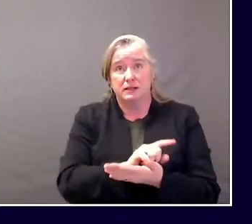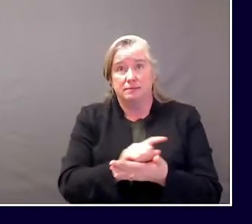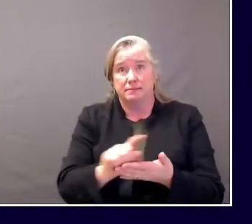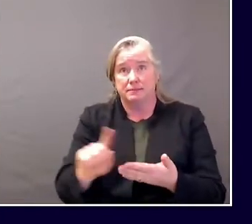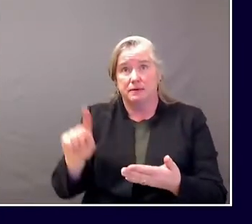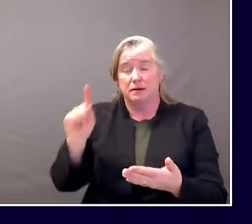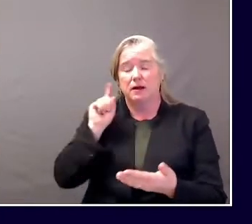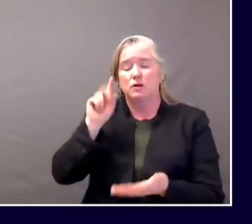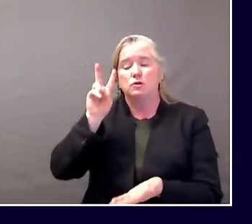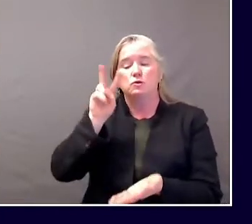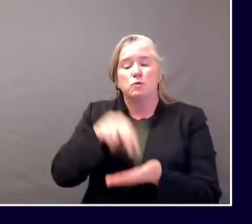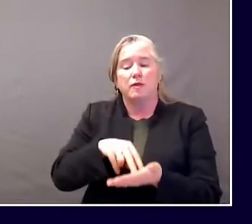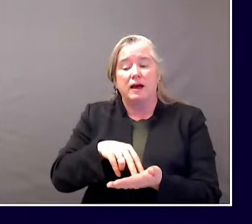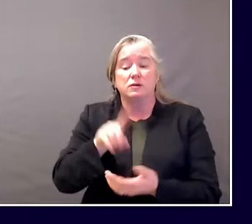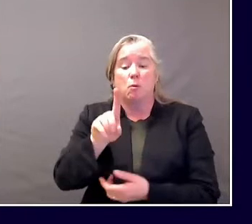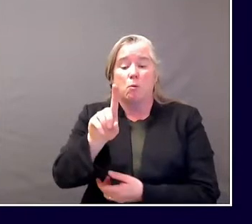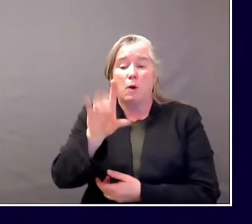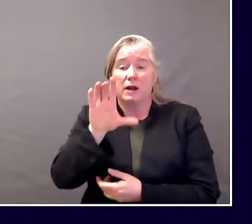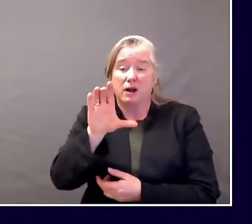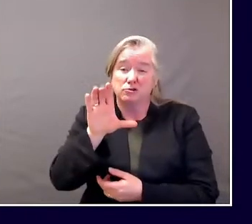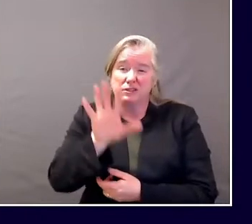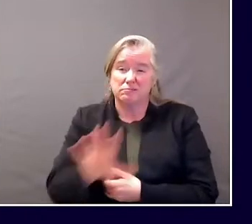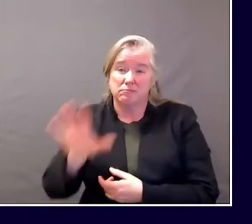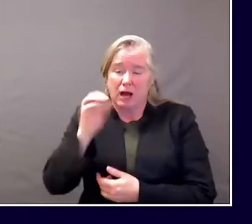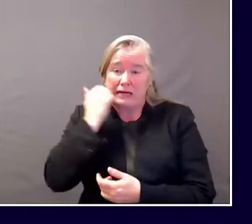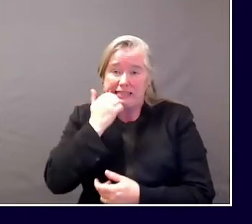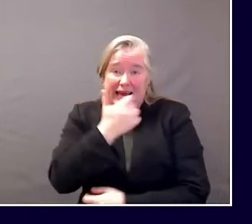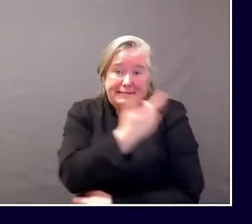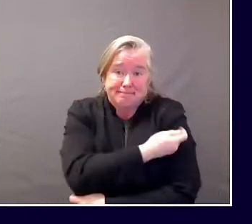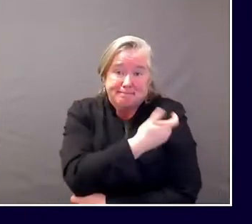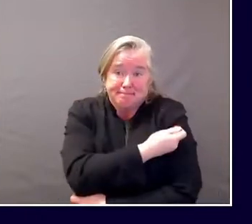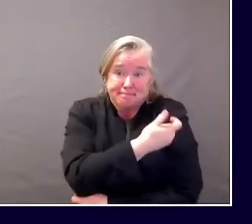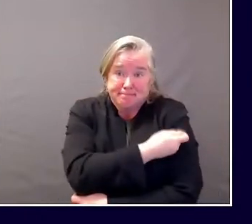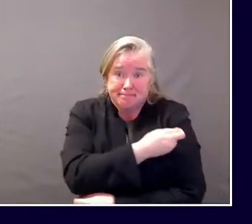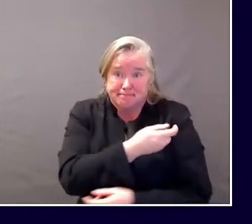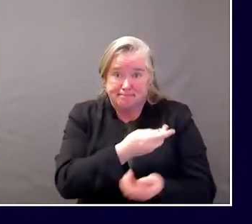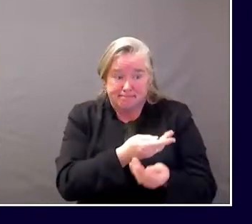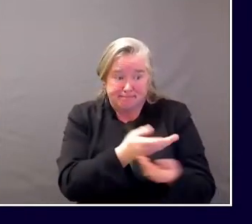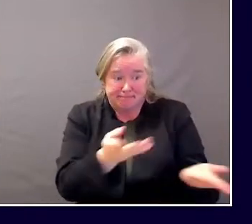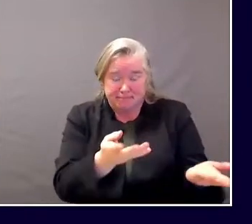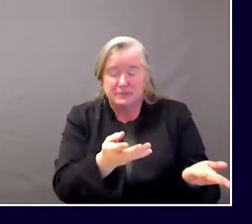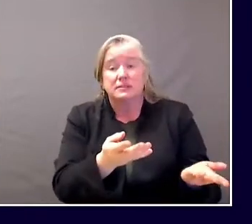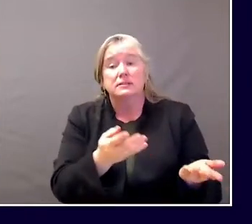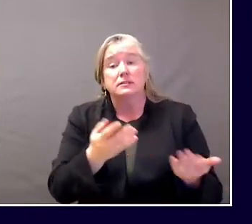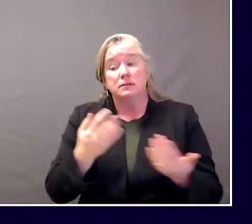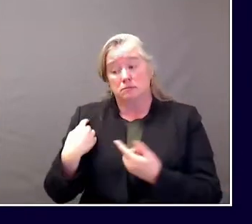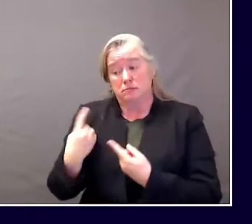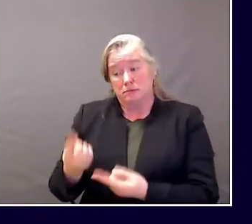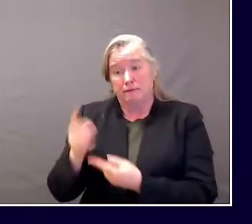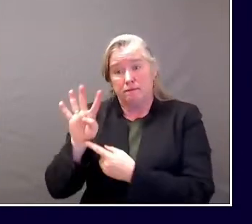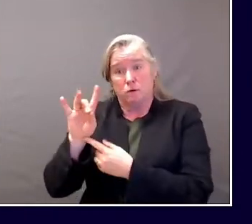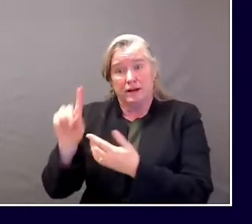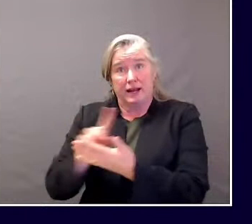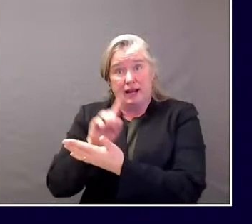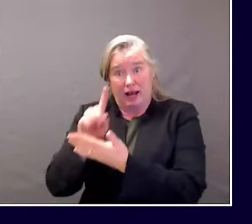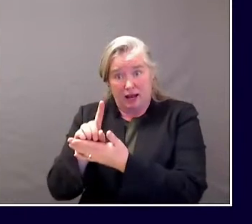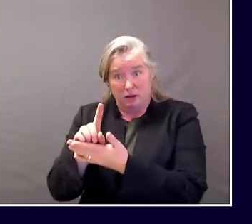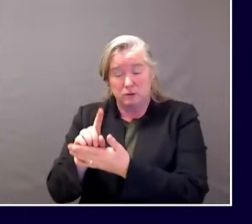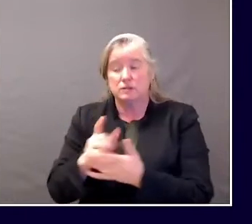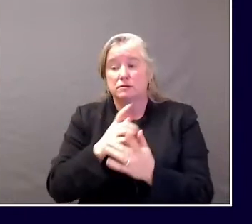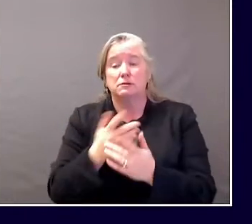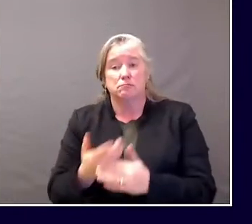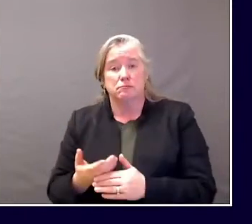2,500 doses per day that were being reported to us as administered. And now in the recent 48 hours, that number